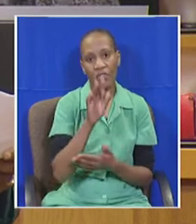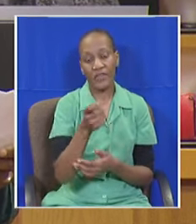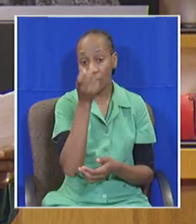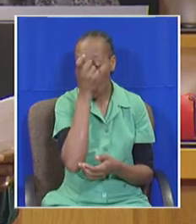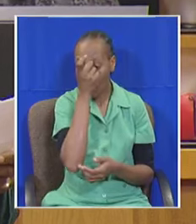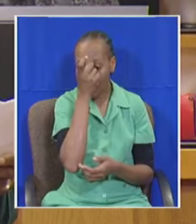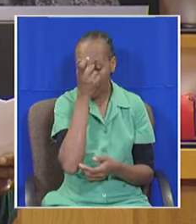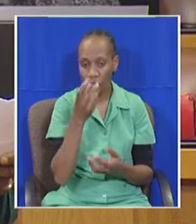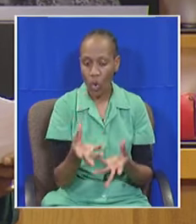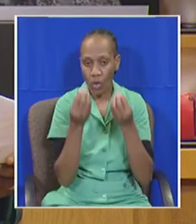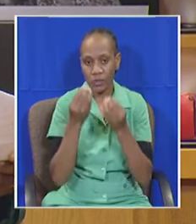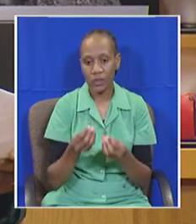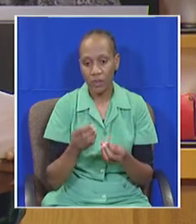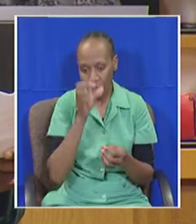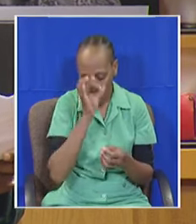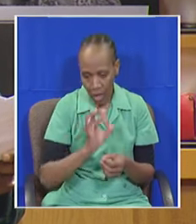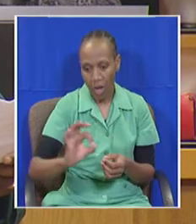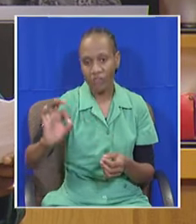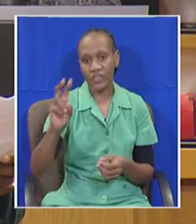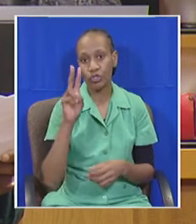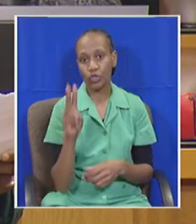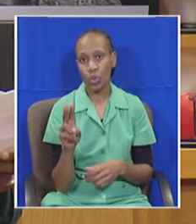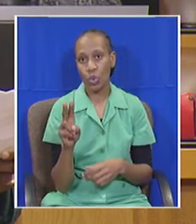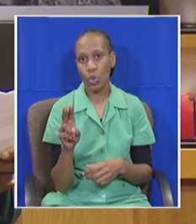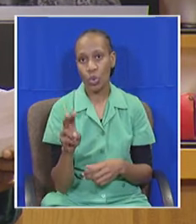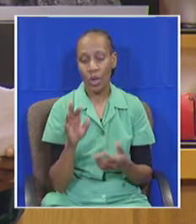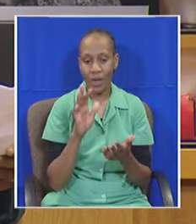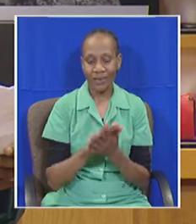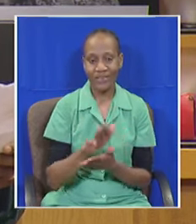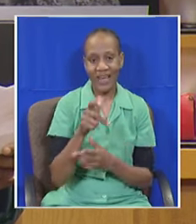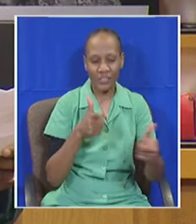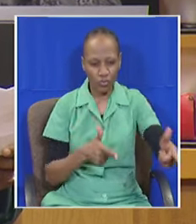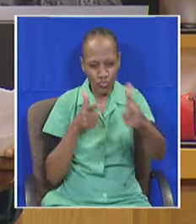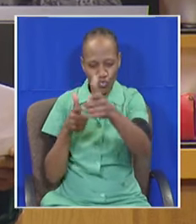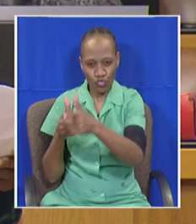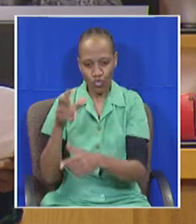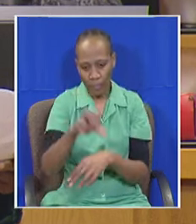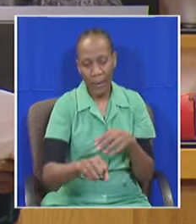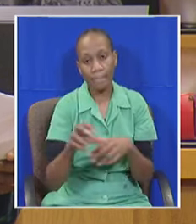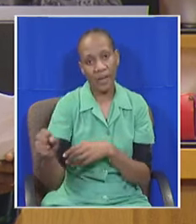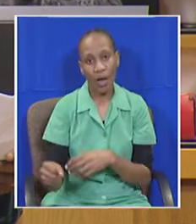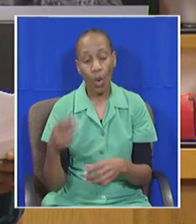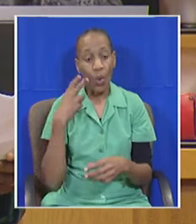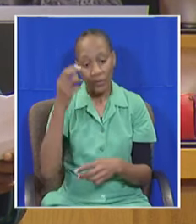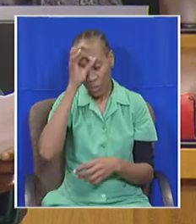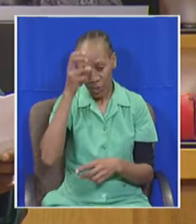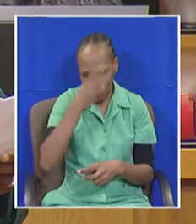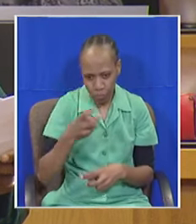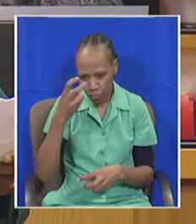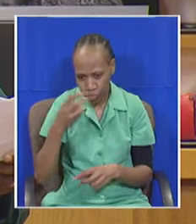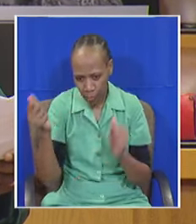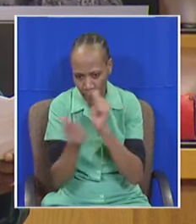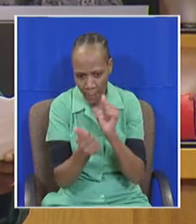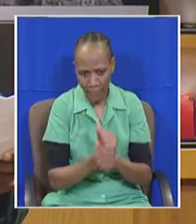horns, 2 elephant tusks, and 19 hunting rifles during ongoing police operation in